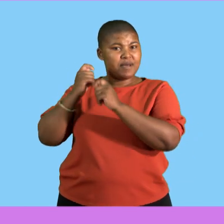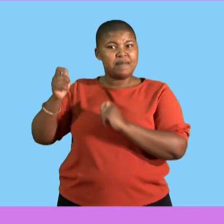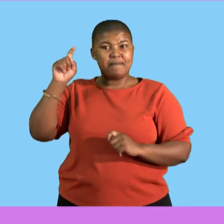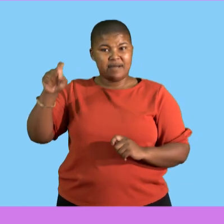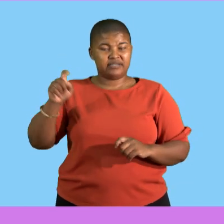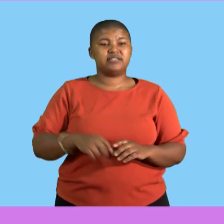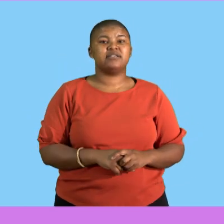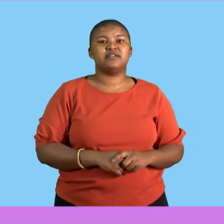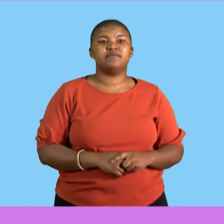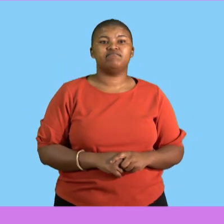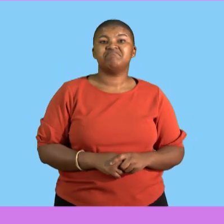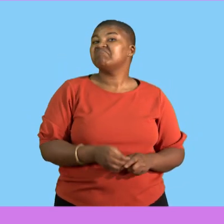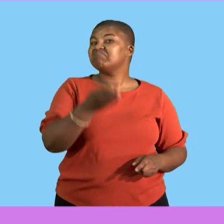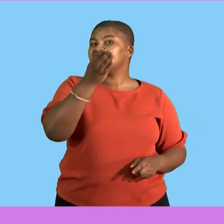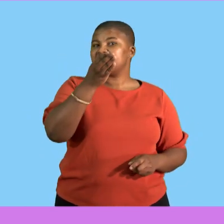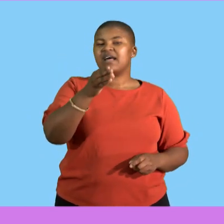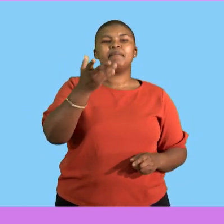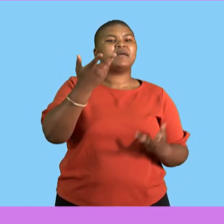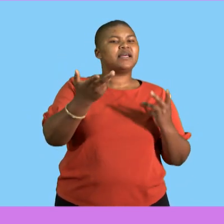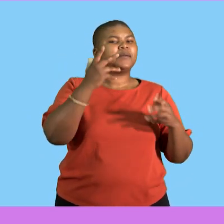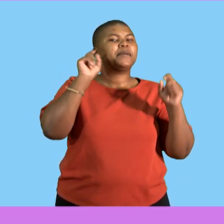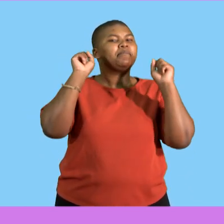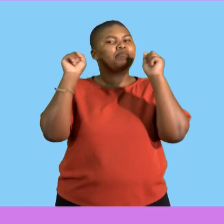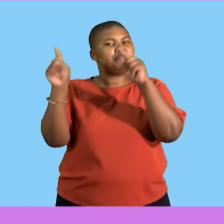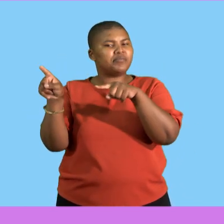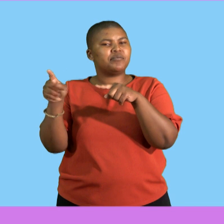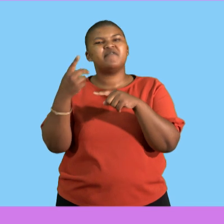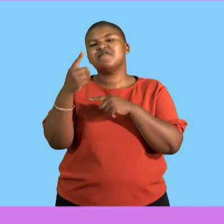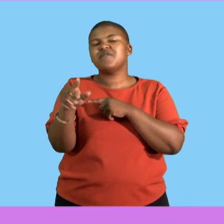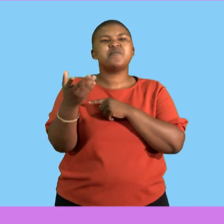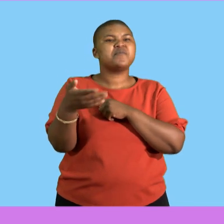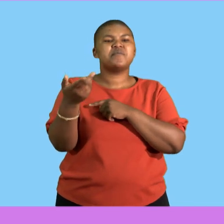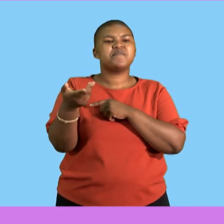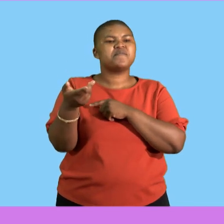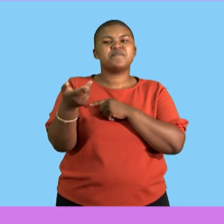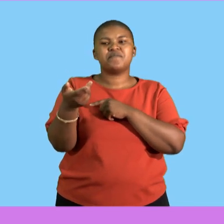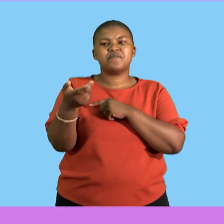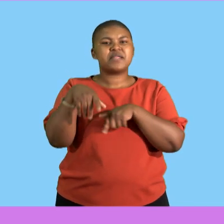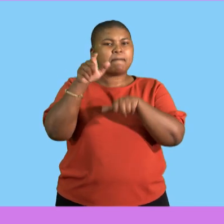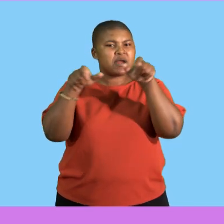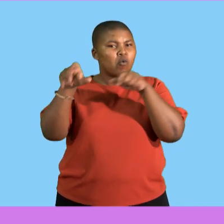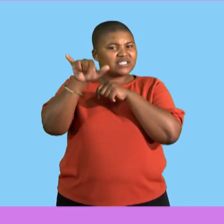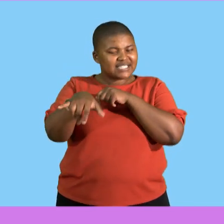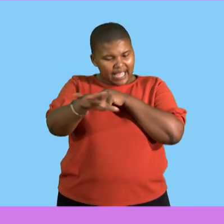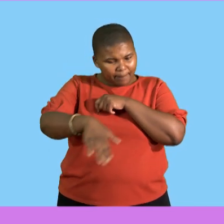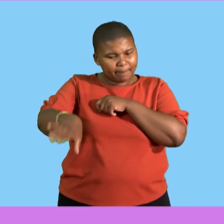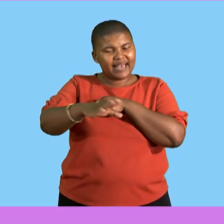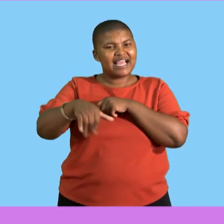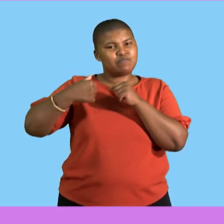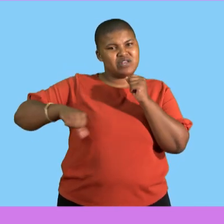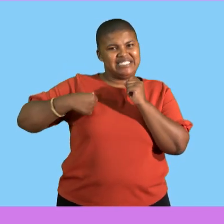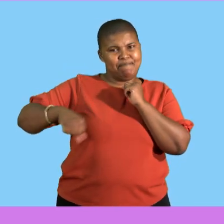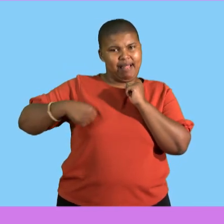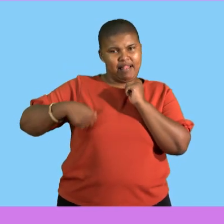So this would be a table sent out to the people living in